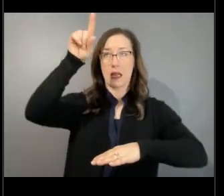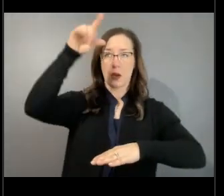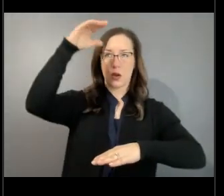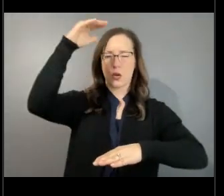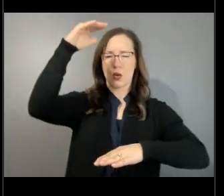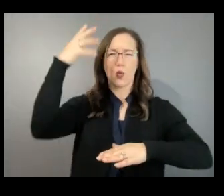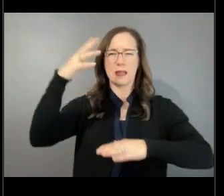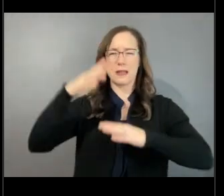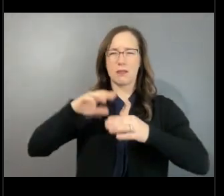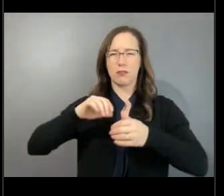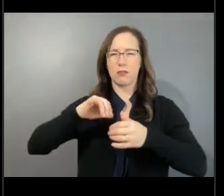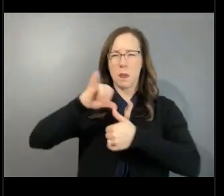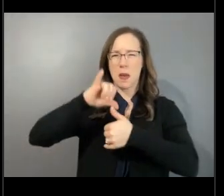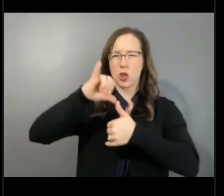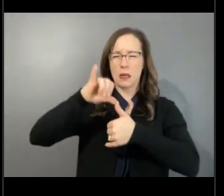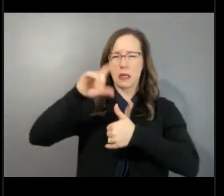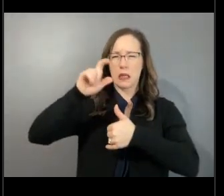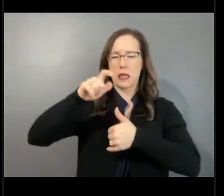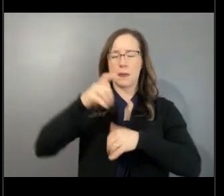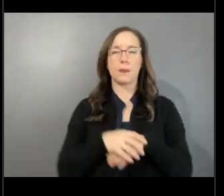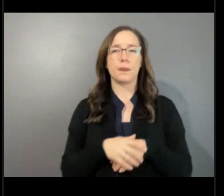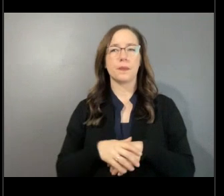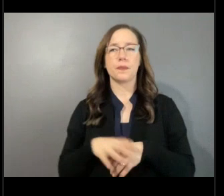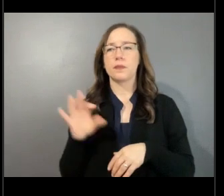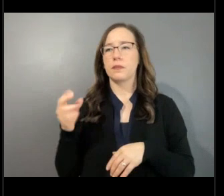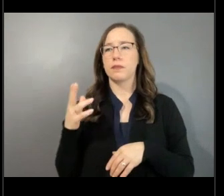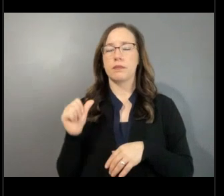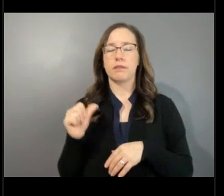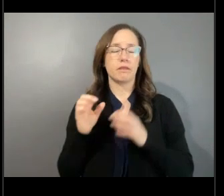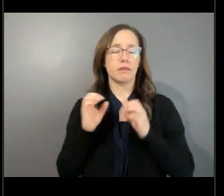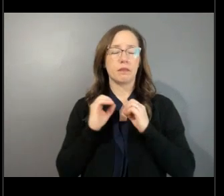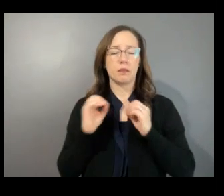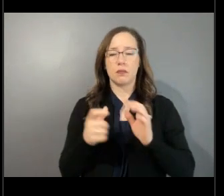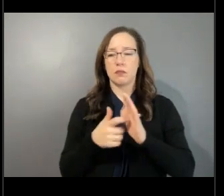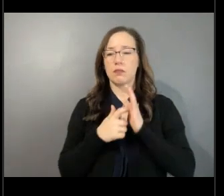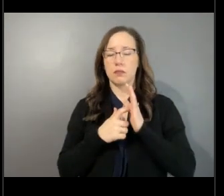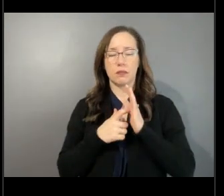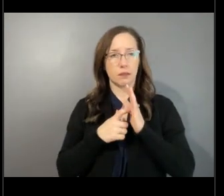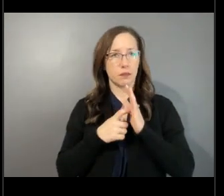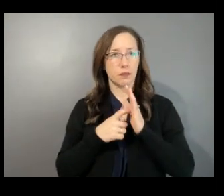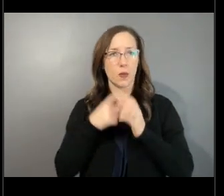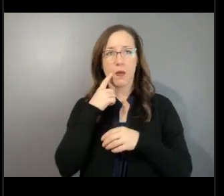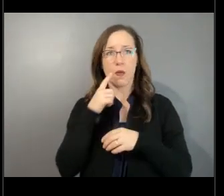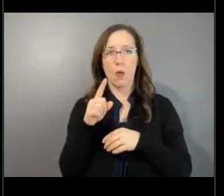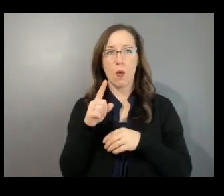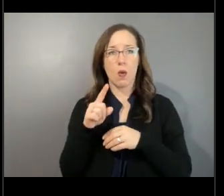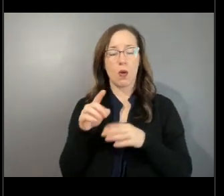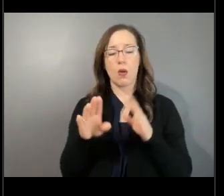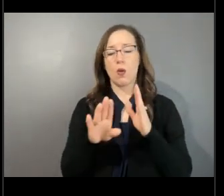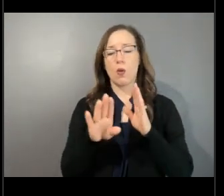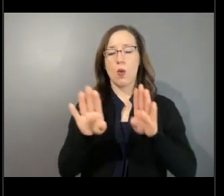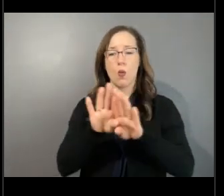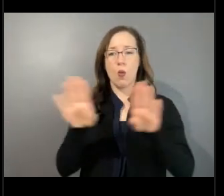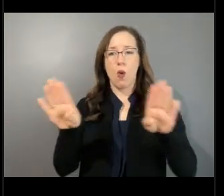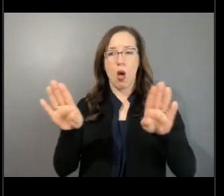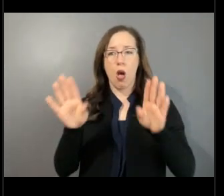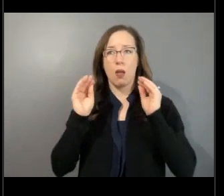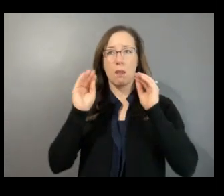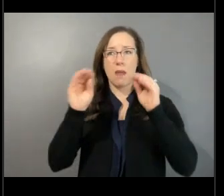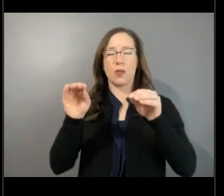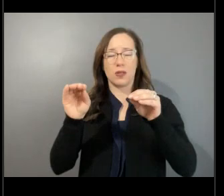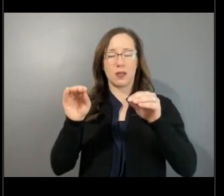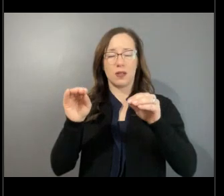The answer, the FHA does not have any requirements for wall-mounted